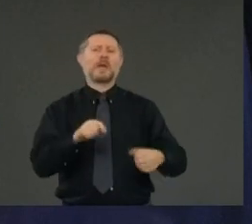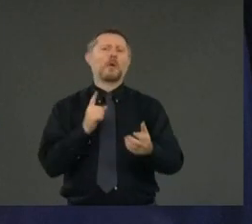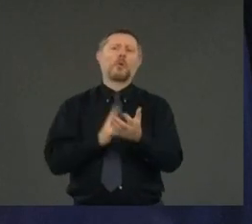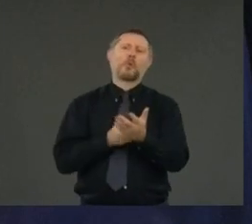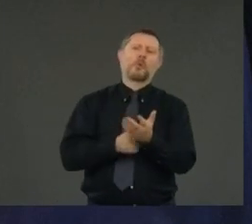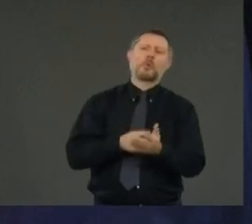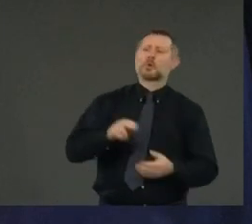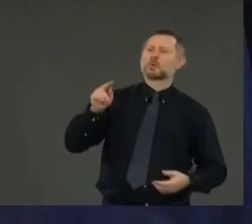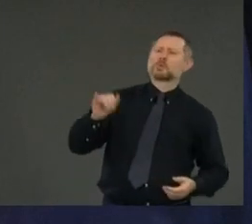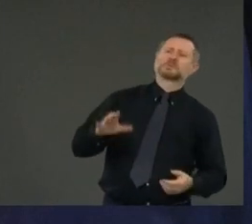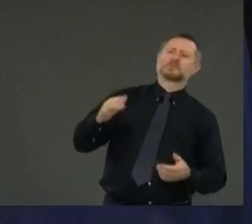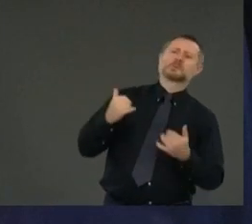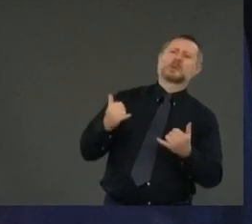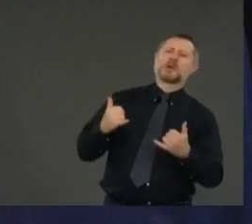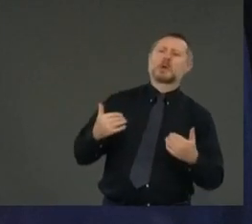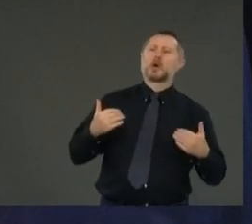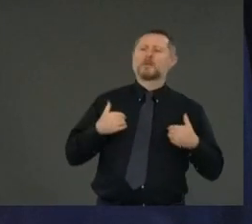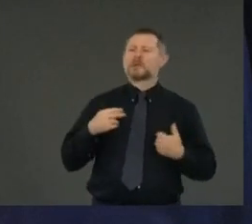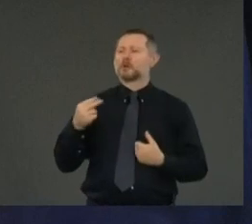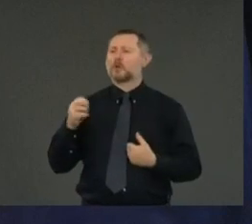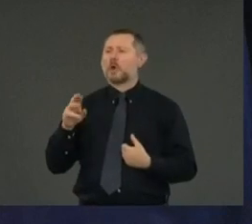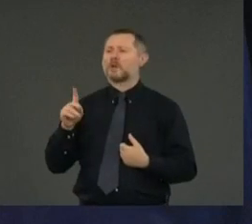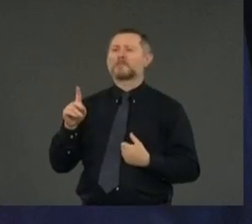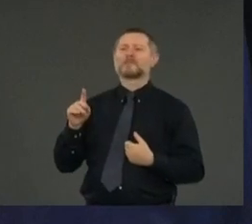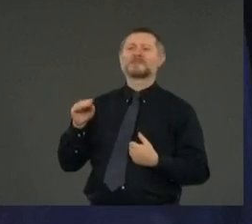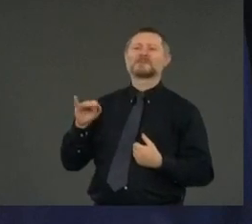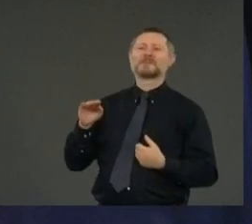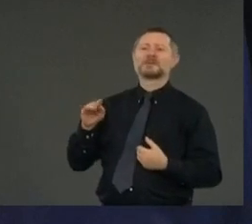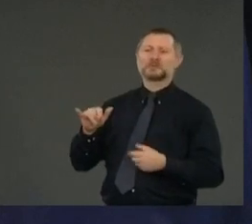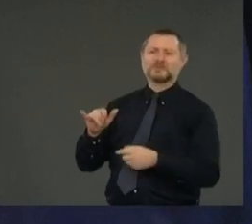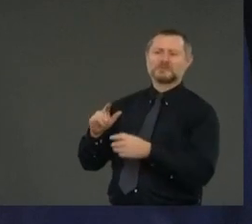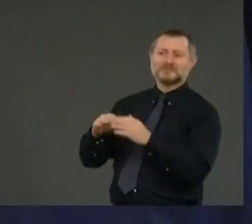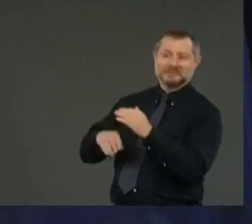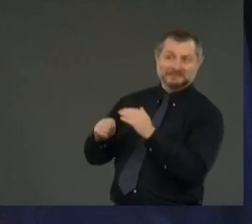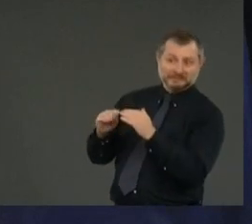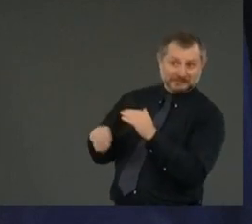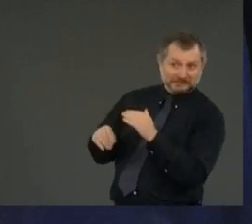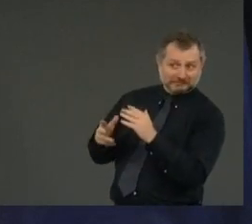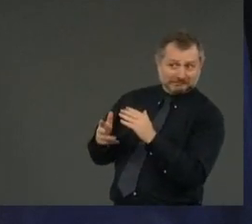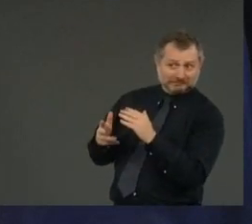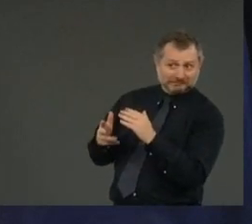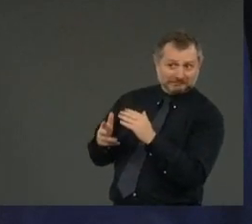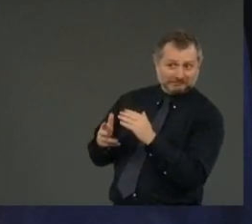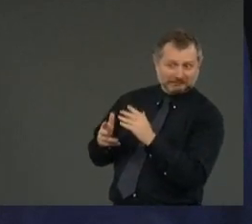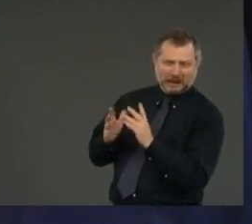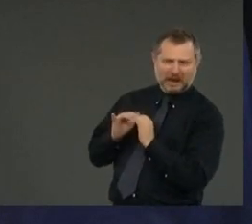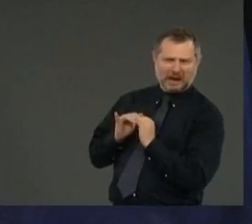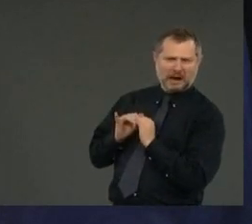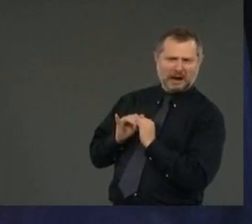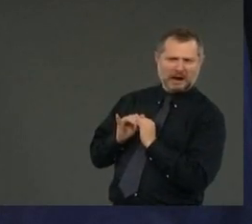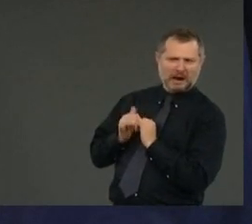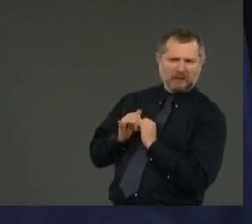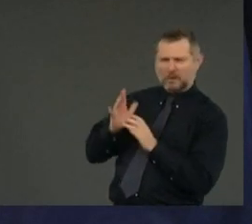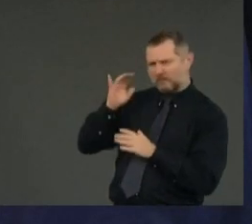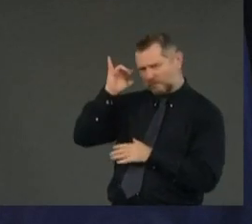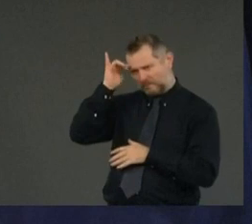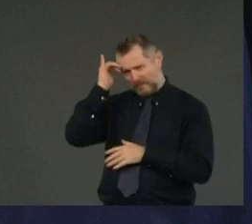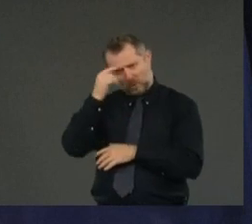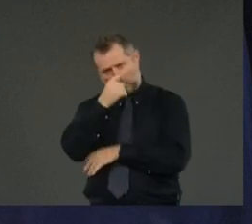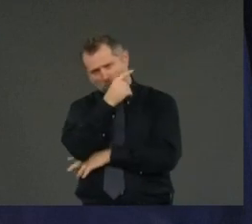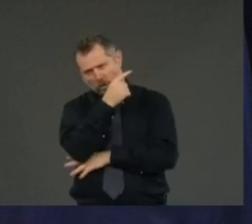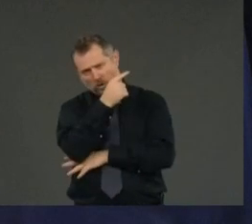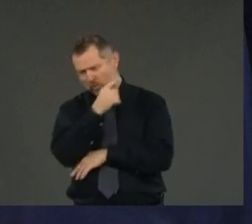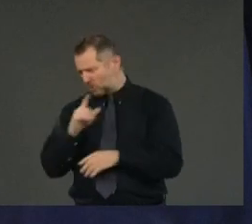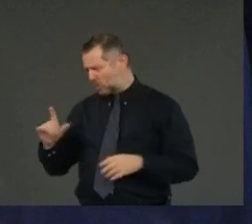City has herd immunity, but then you'd have to be at 60%. But that doesn't explain Buffalo and Long Island, where it's very, very low to begin